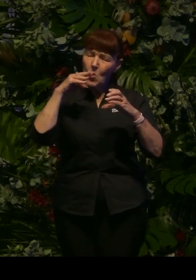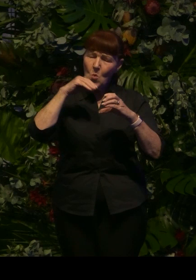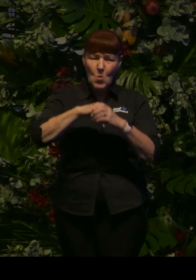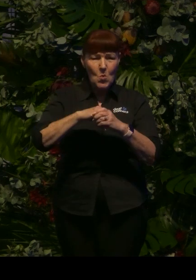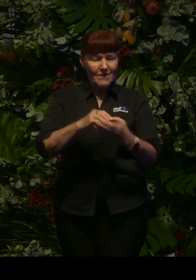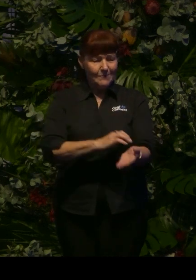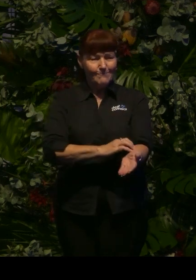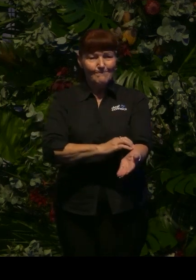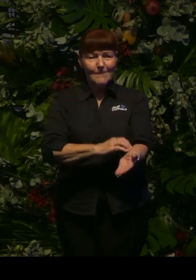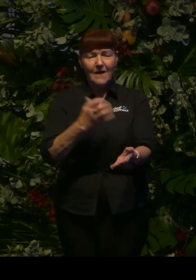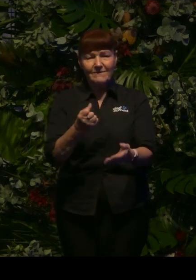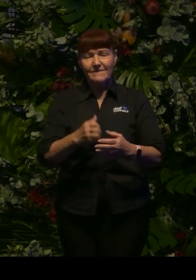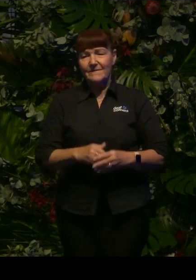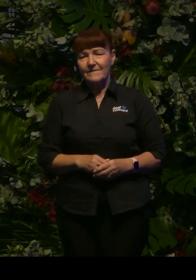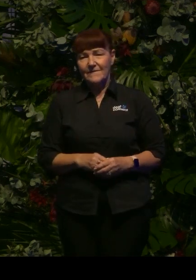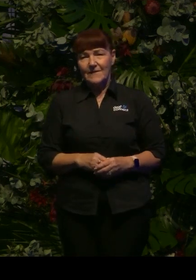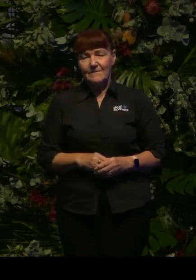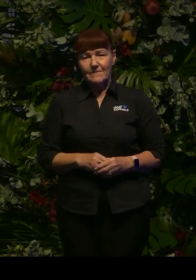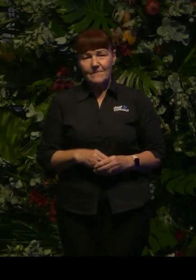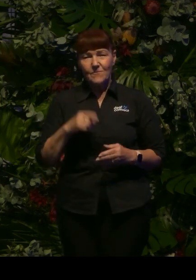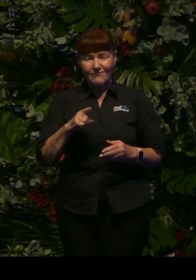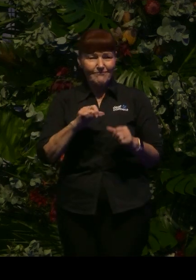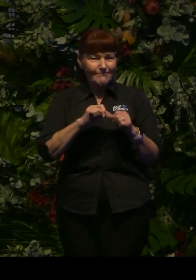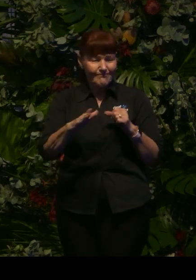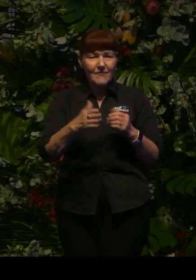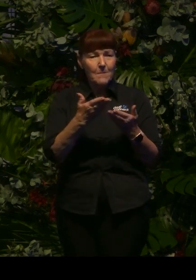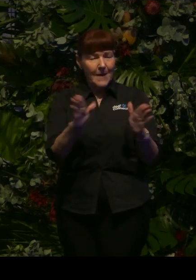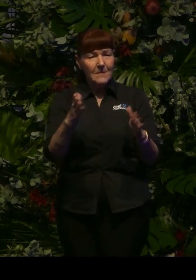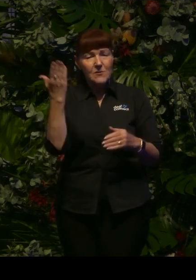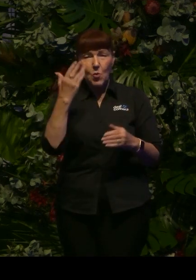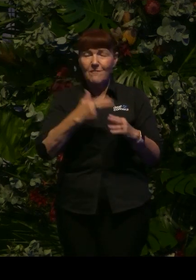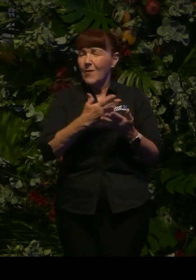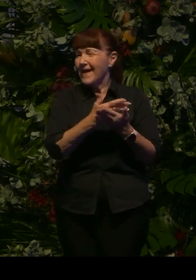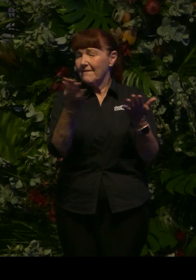DNA. The vision of NEA is a great public school for every student.